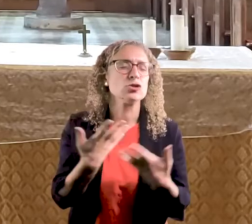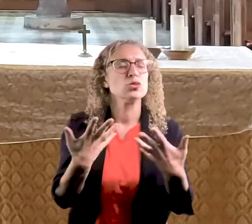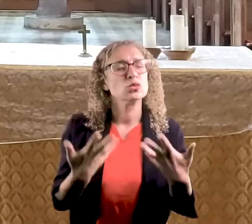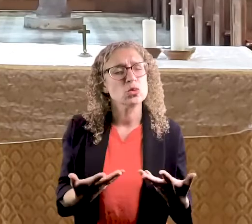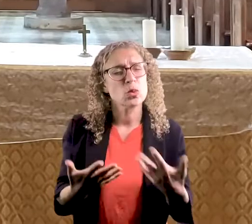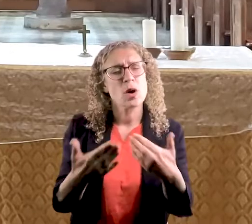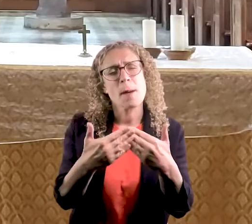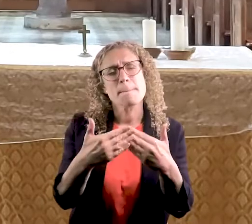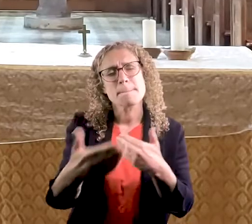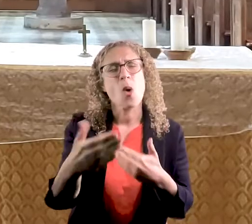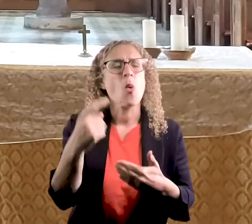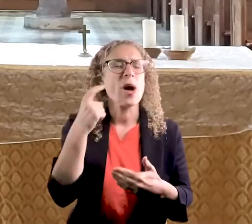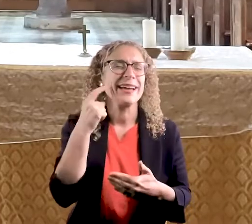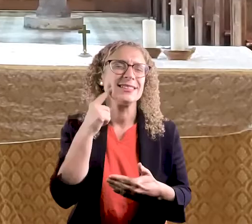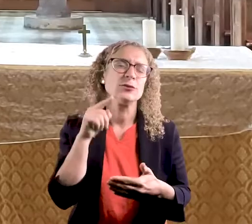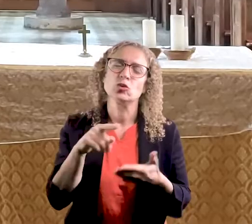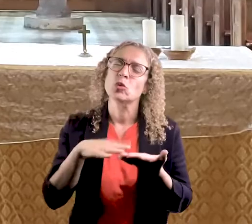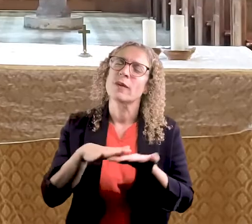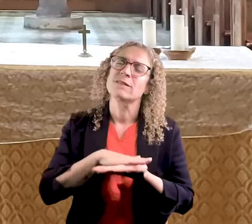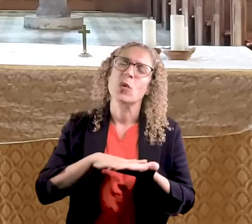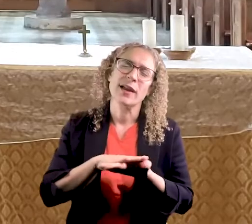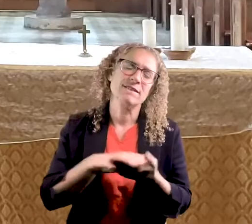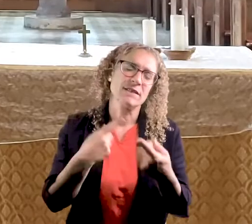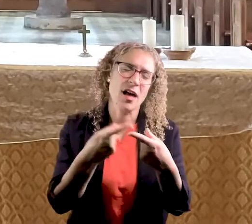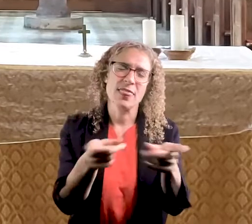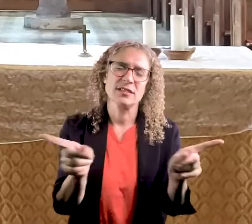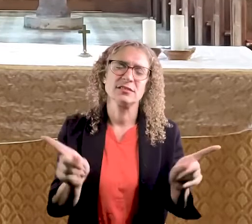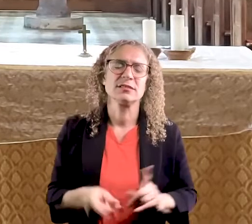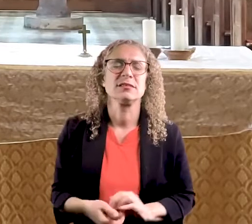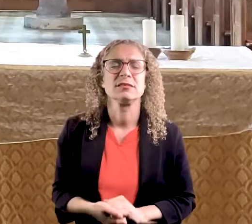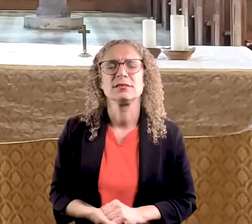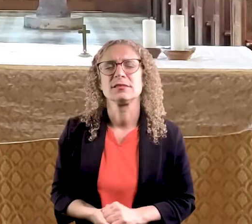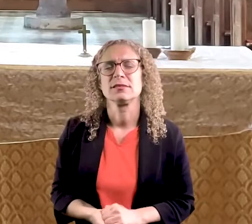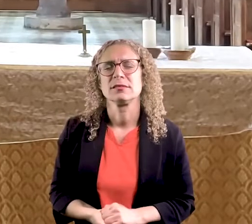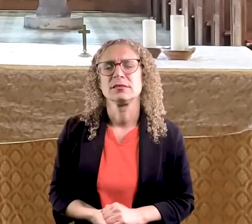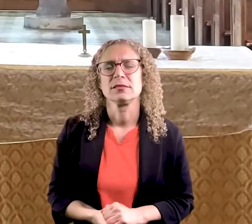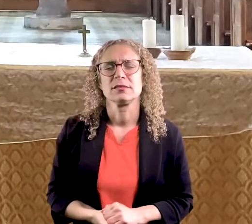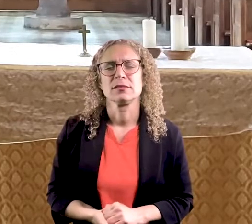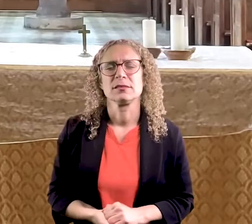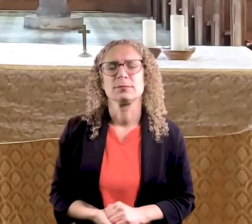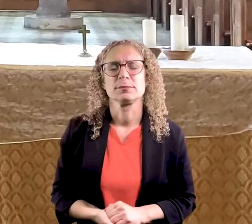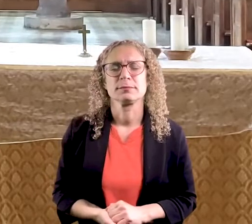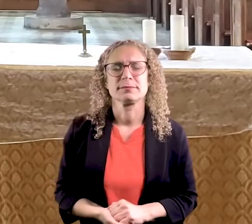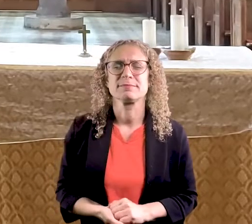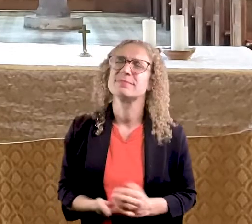Then it may become easier to forgive others.